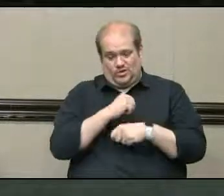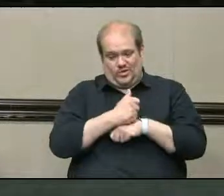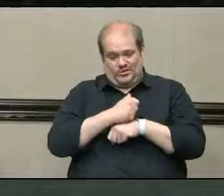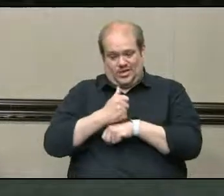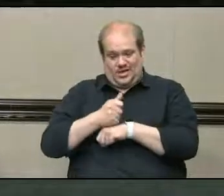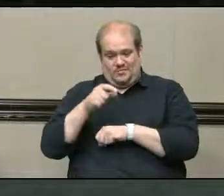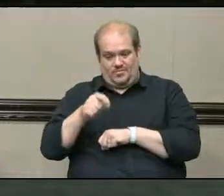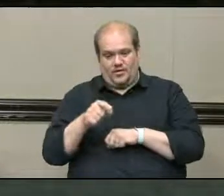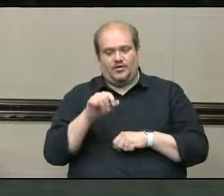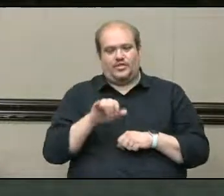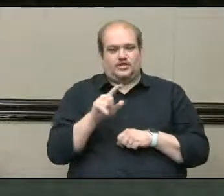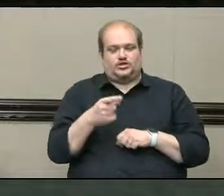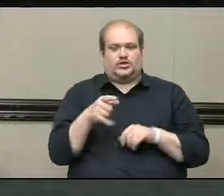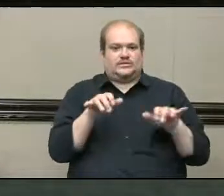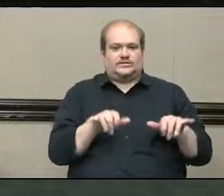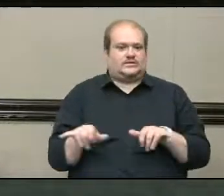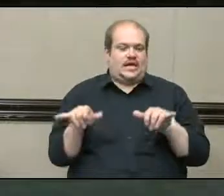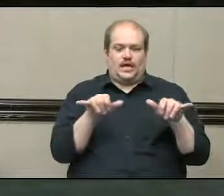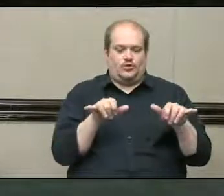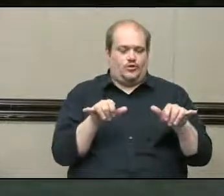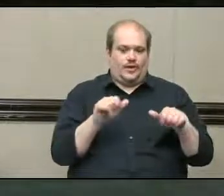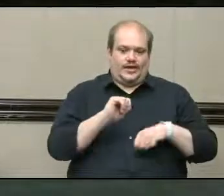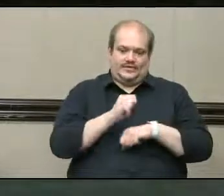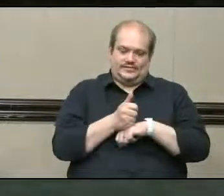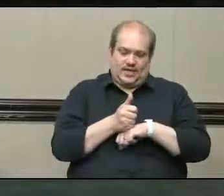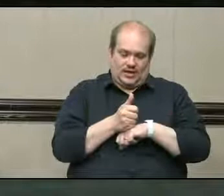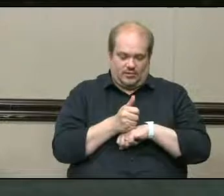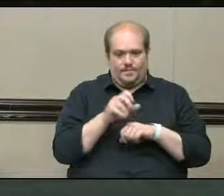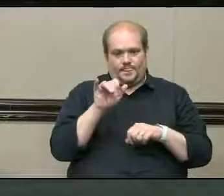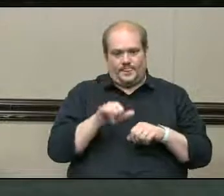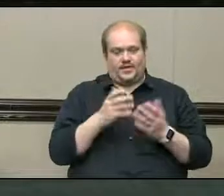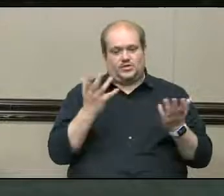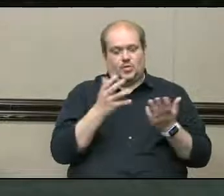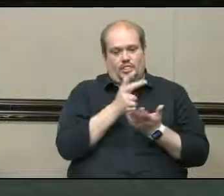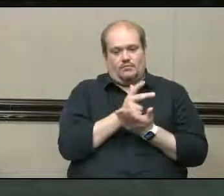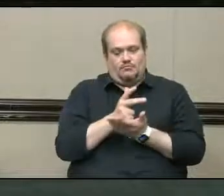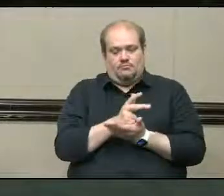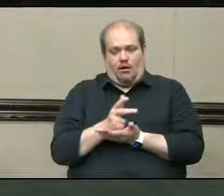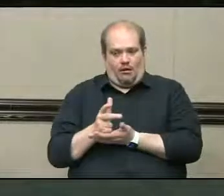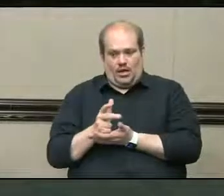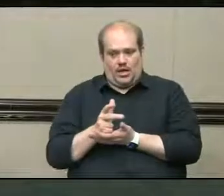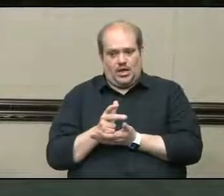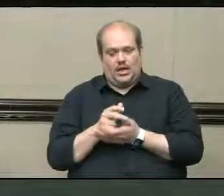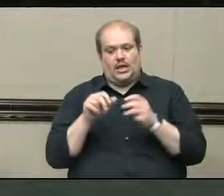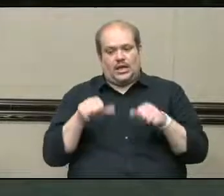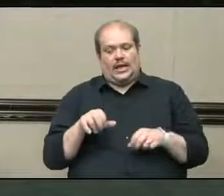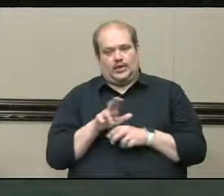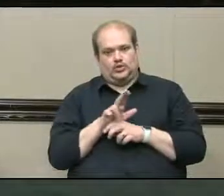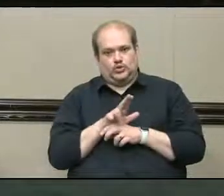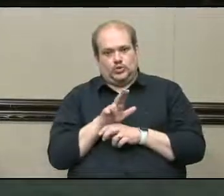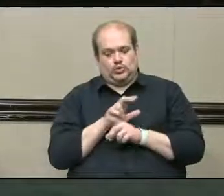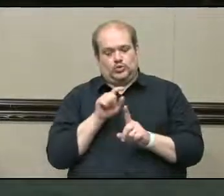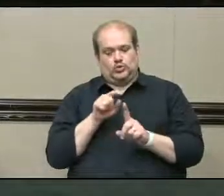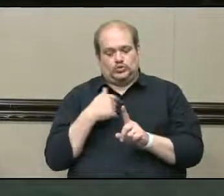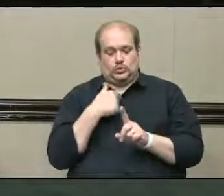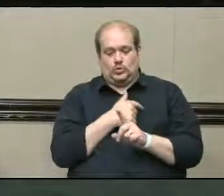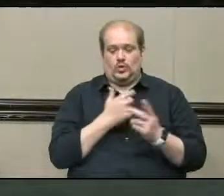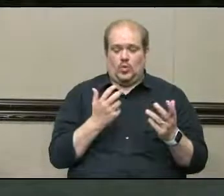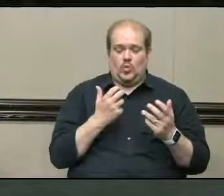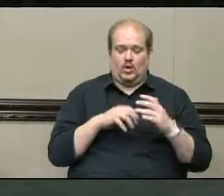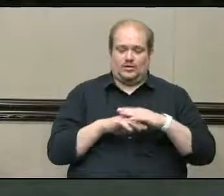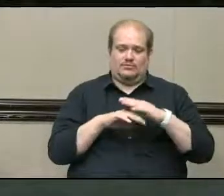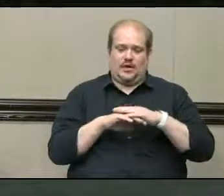there, it's just a standard. It is set of this is what the parking is, can use, and we do want